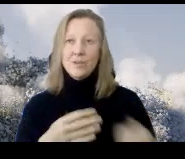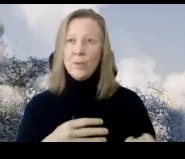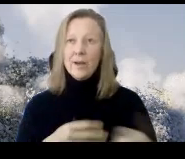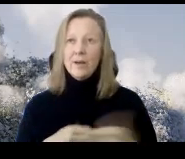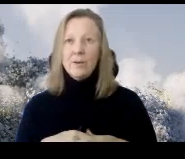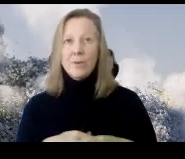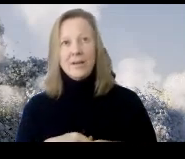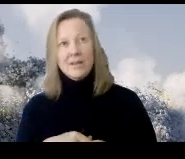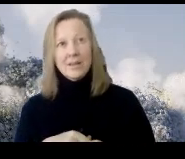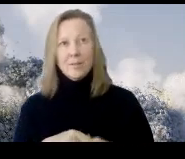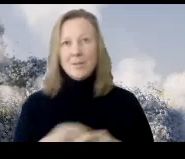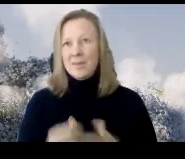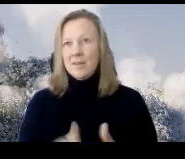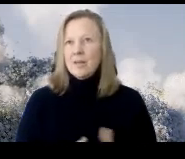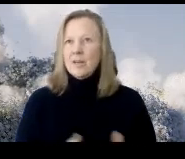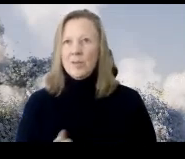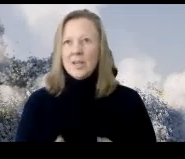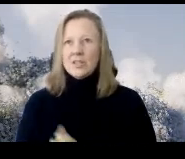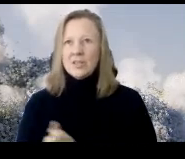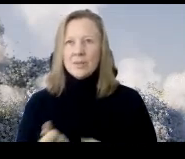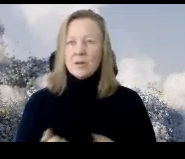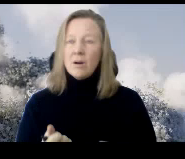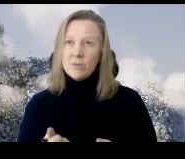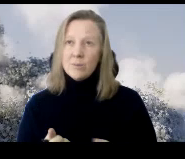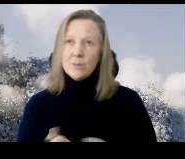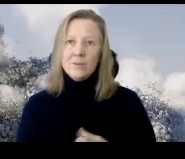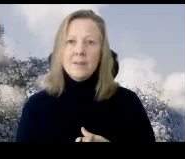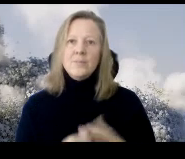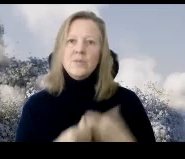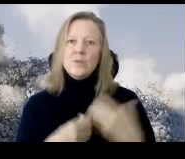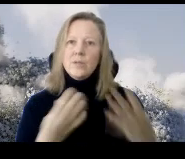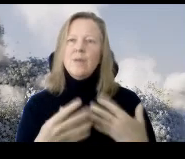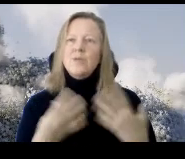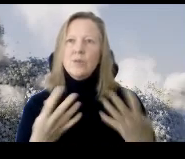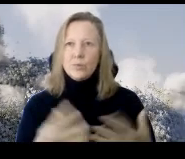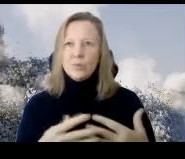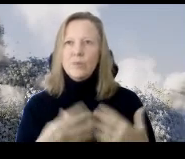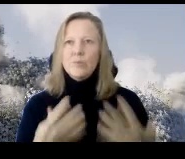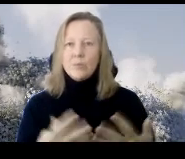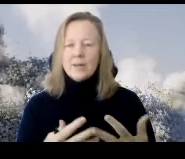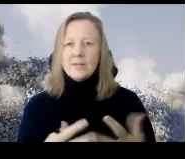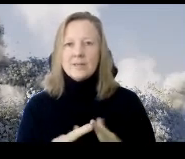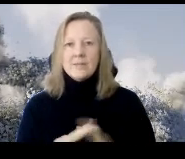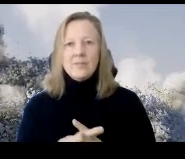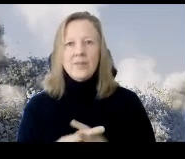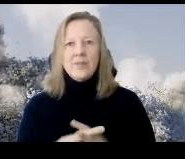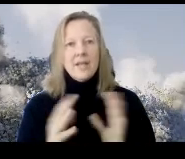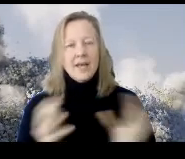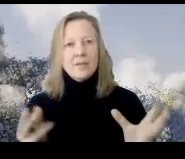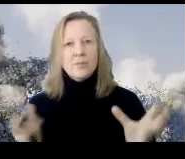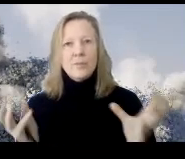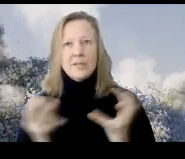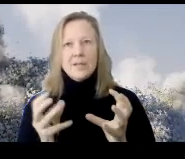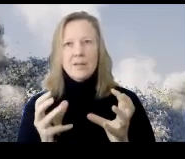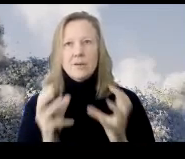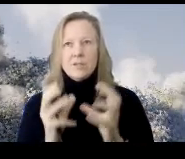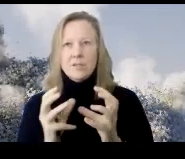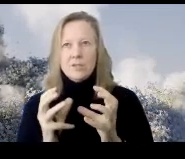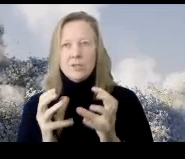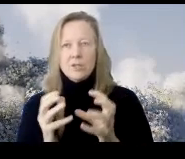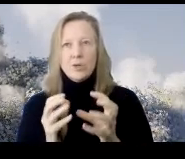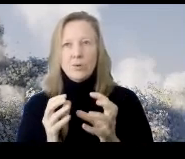thought you did well, or anything they maybe communication that was uncomfortable. So it really helps you improve and practice. And at the end, we get